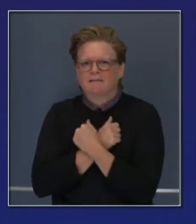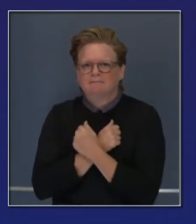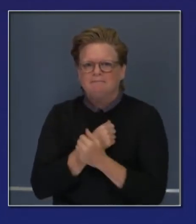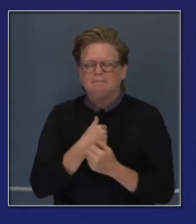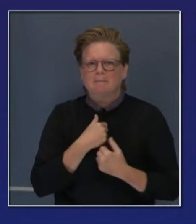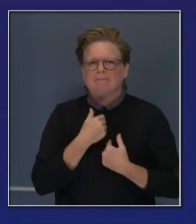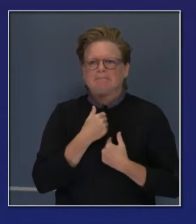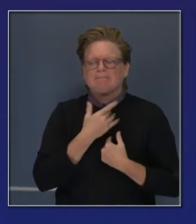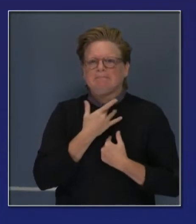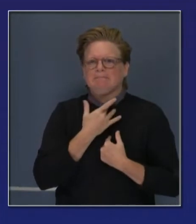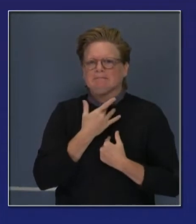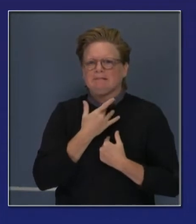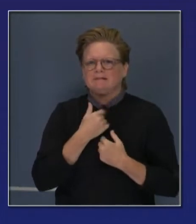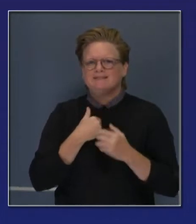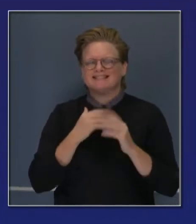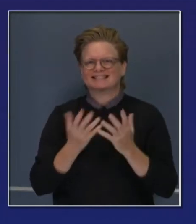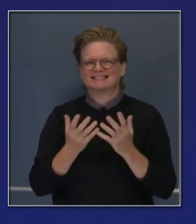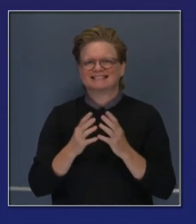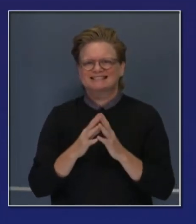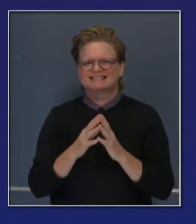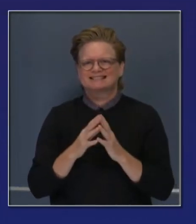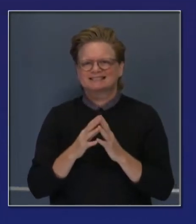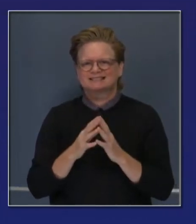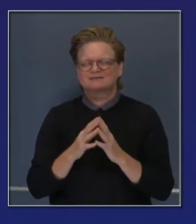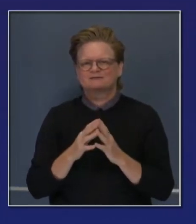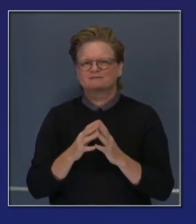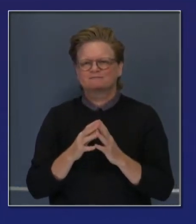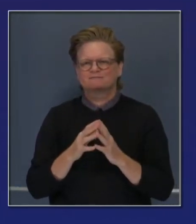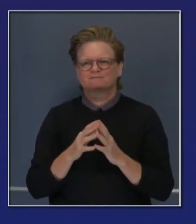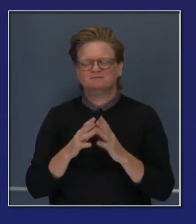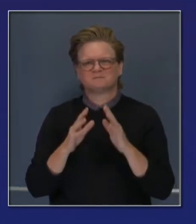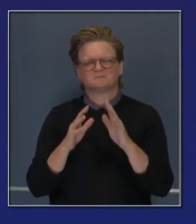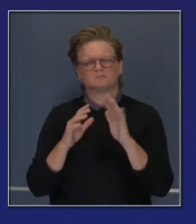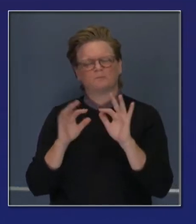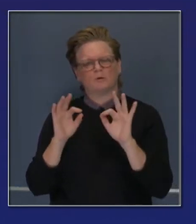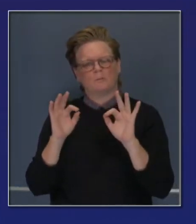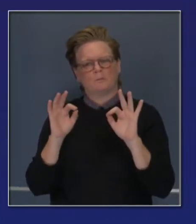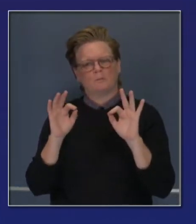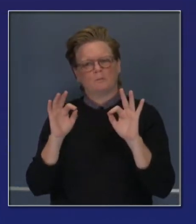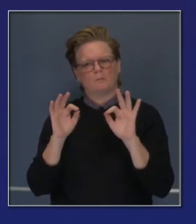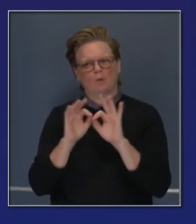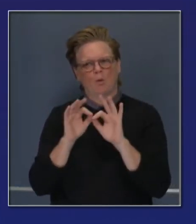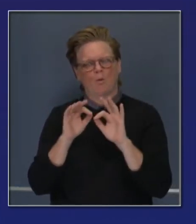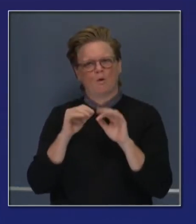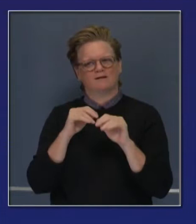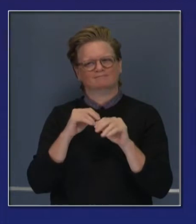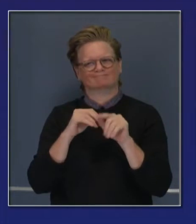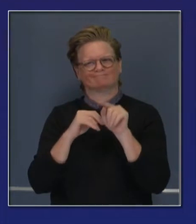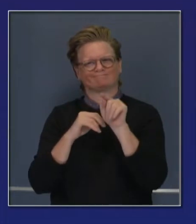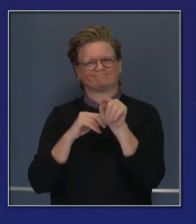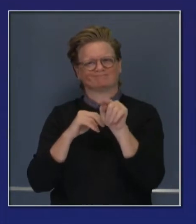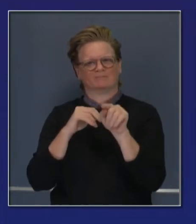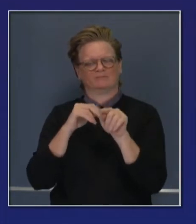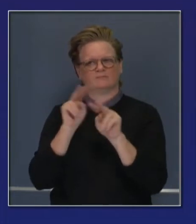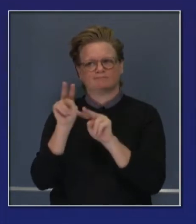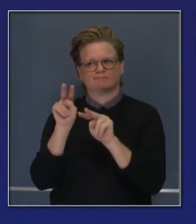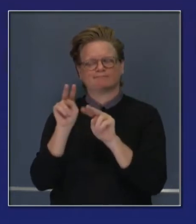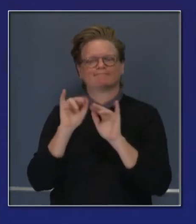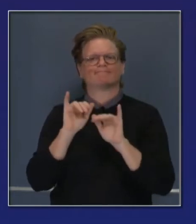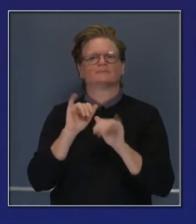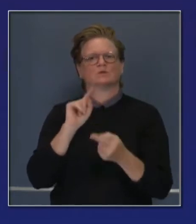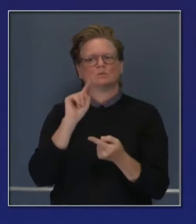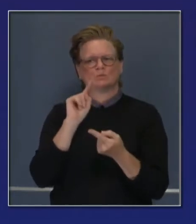we want to, well, at least mitigate in terms of the impact of